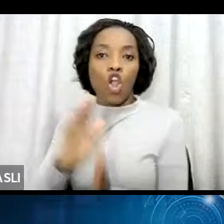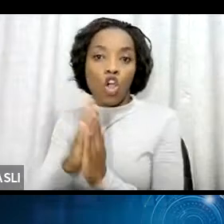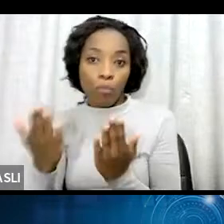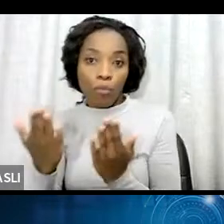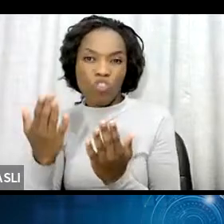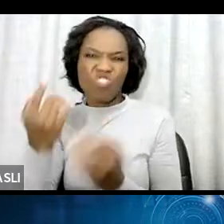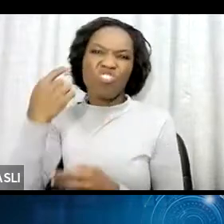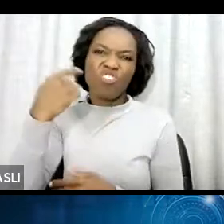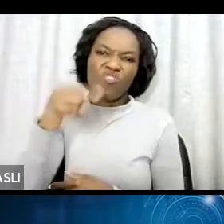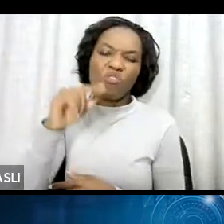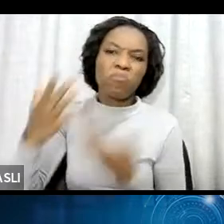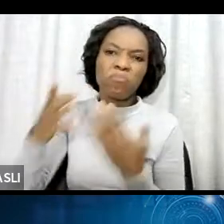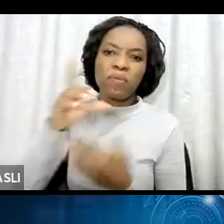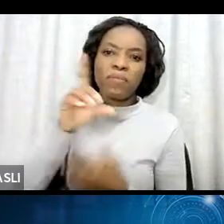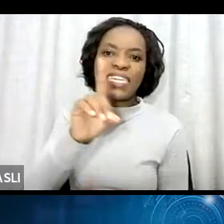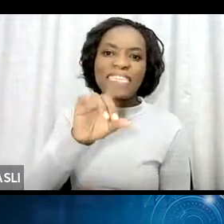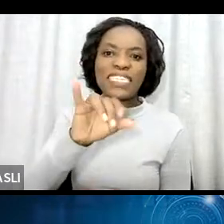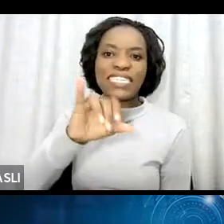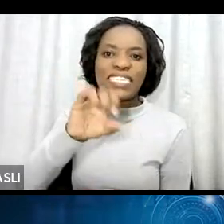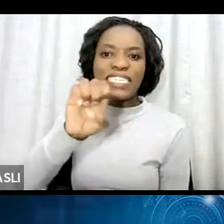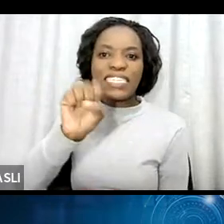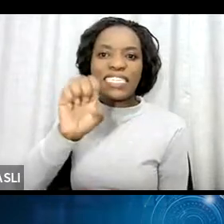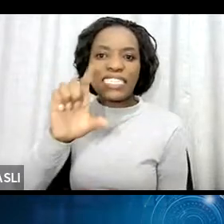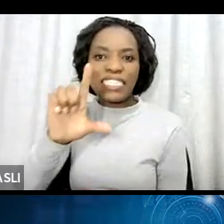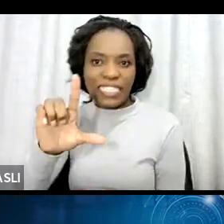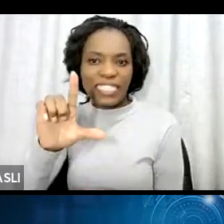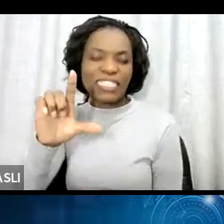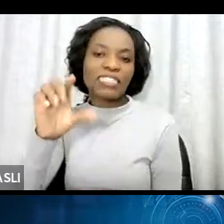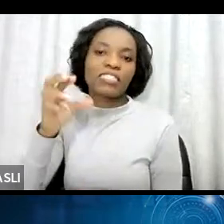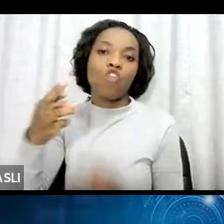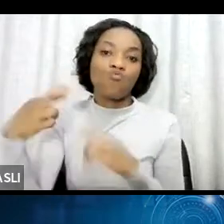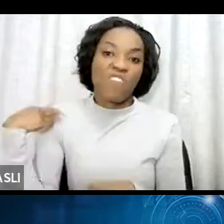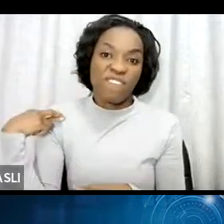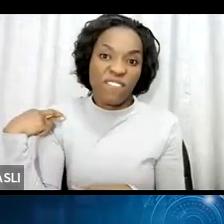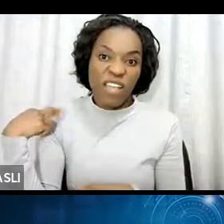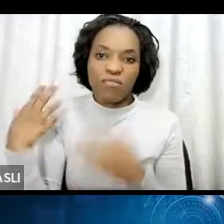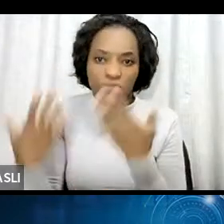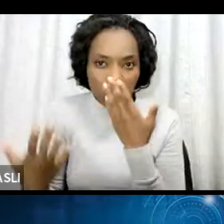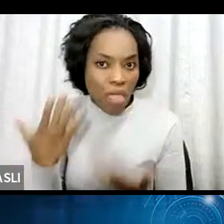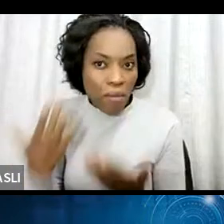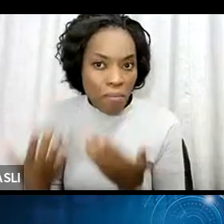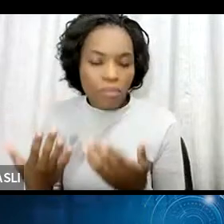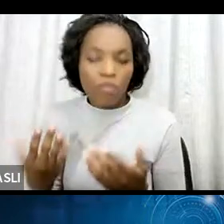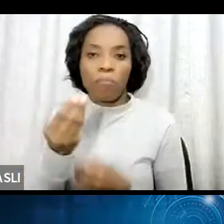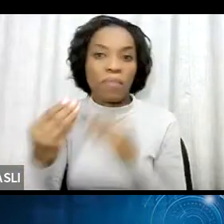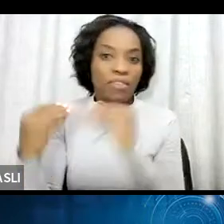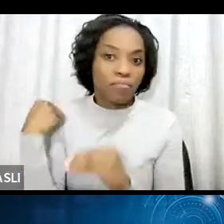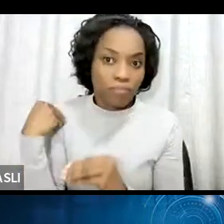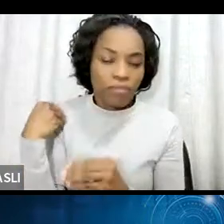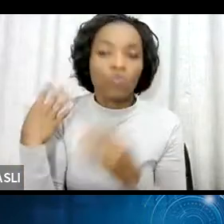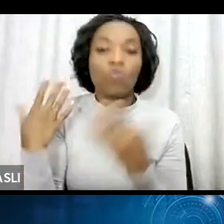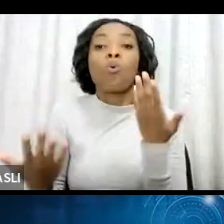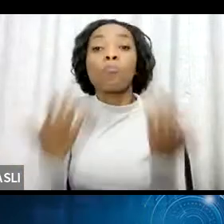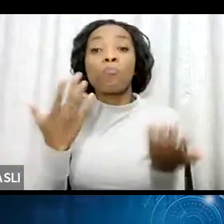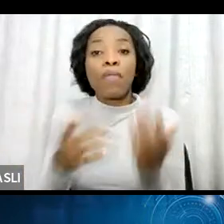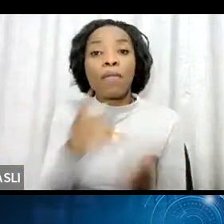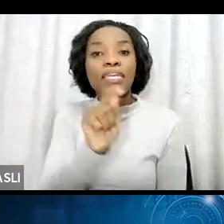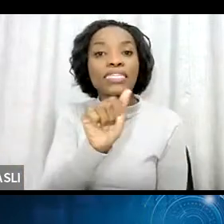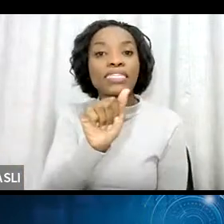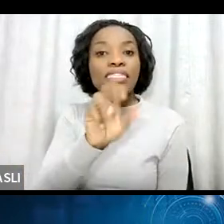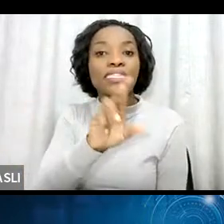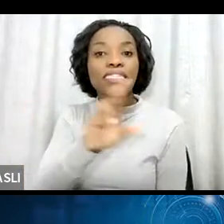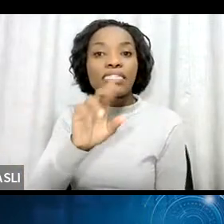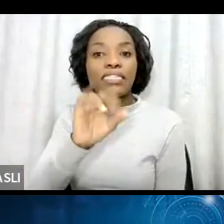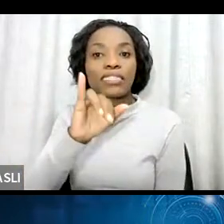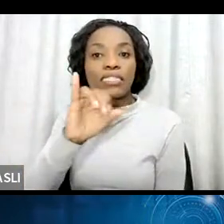for diesel refunds, if I can use that as an example, maybe a tariff decision that has